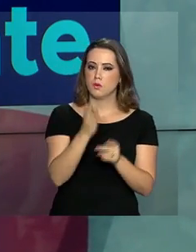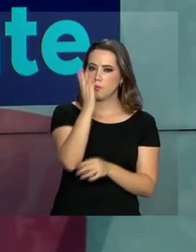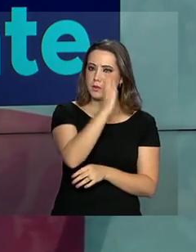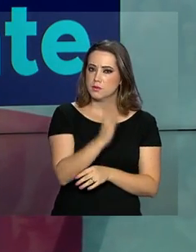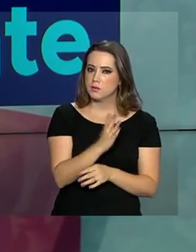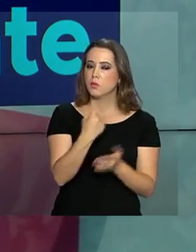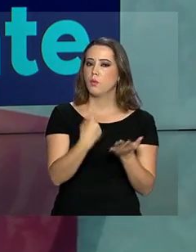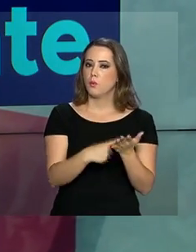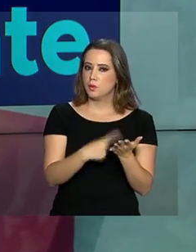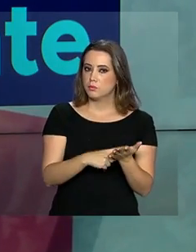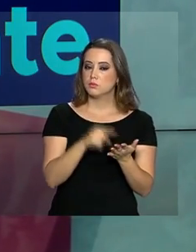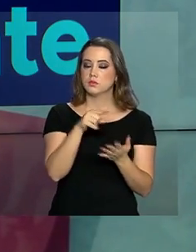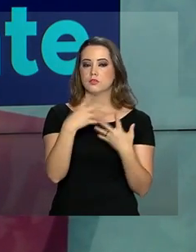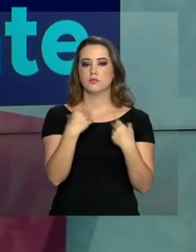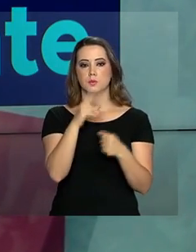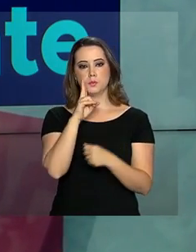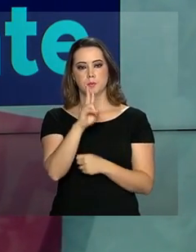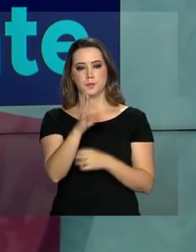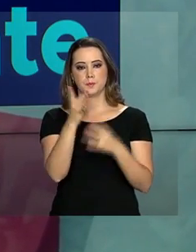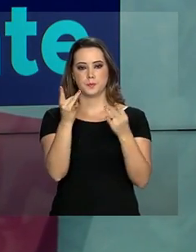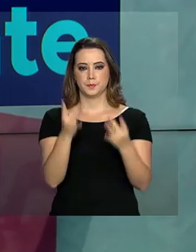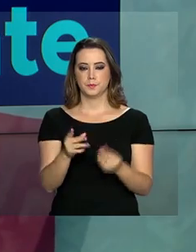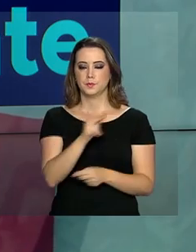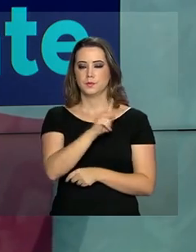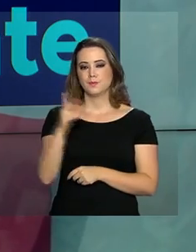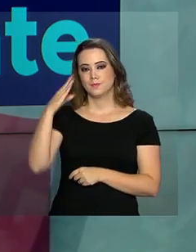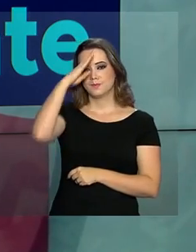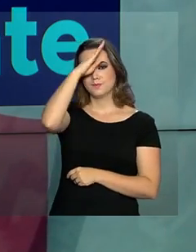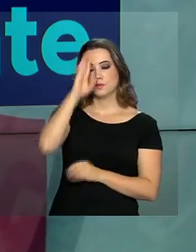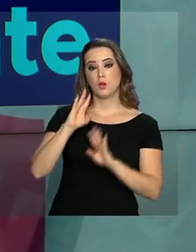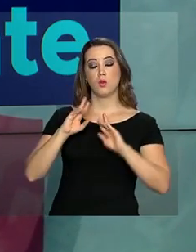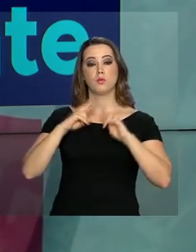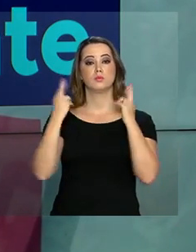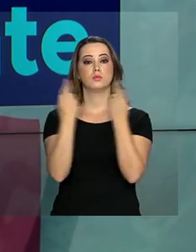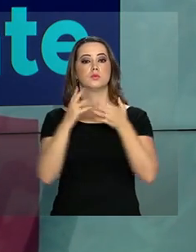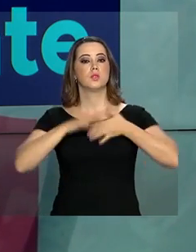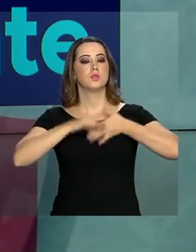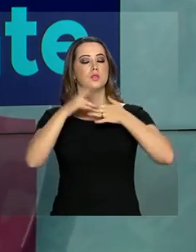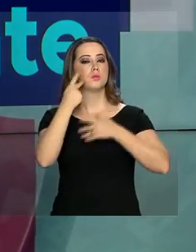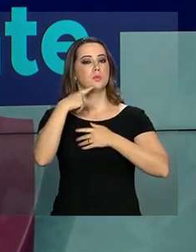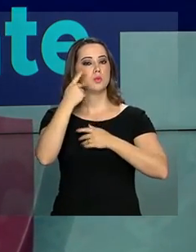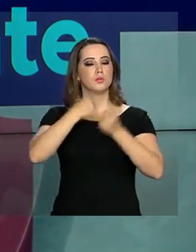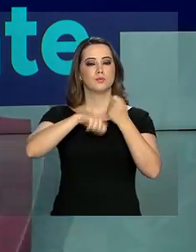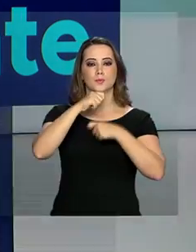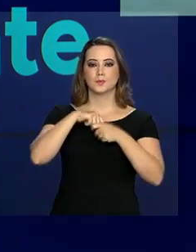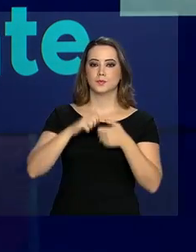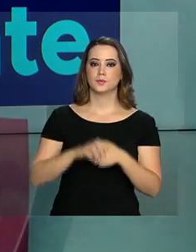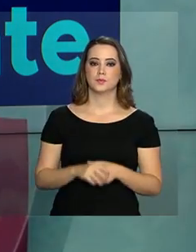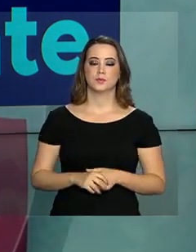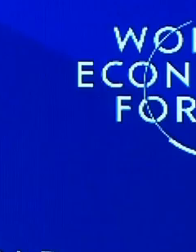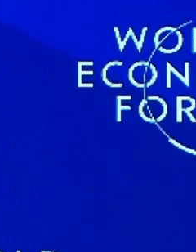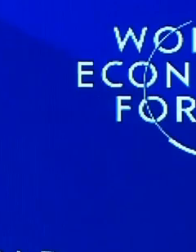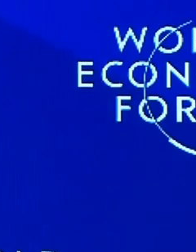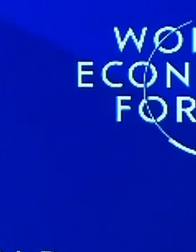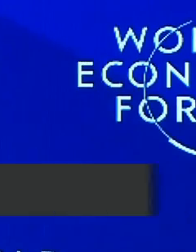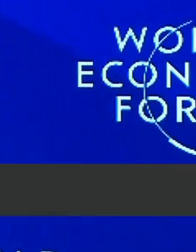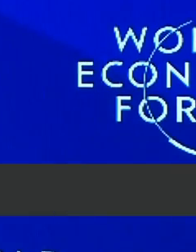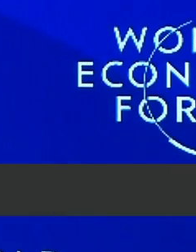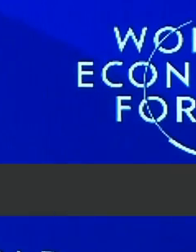Brasil. Vamos ver como foi a participação do presidente no evento que reúne líderes políticos e econômicos.